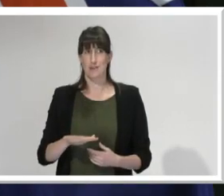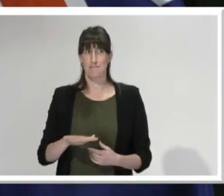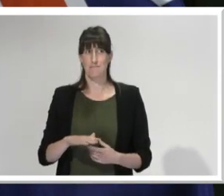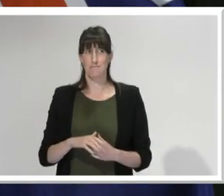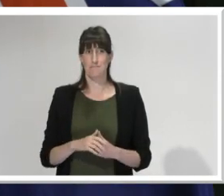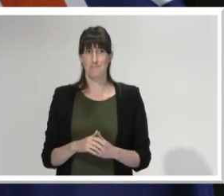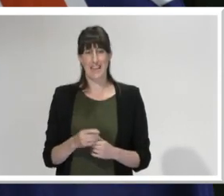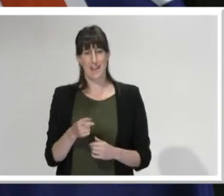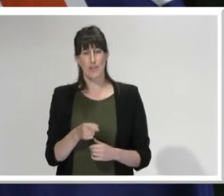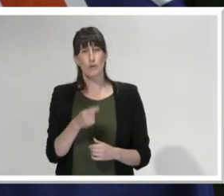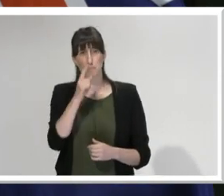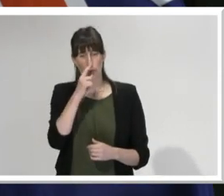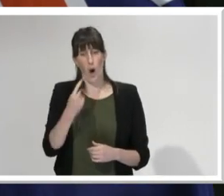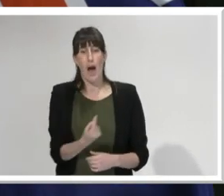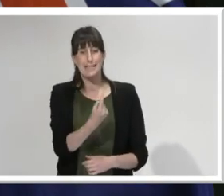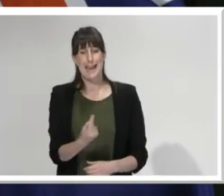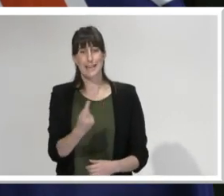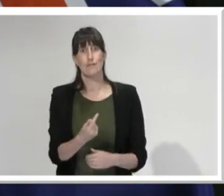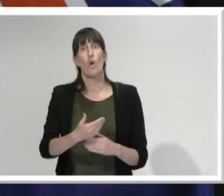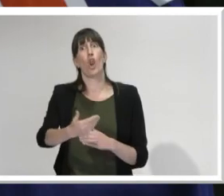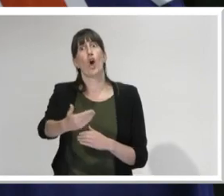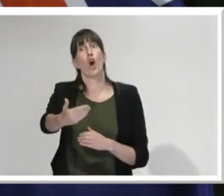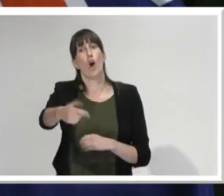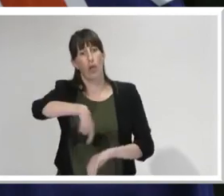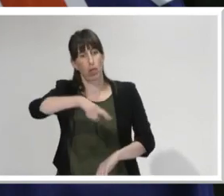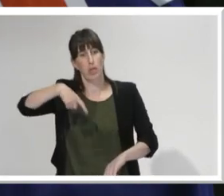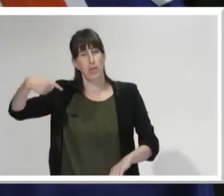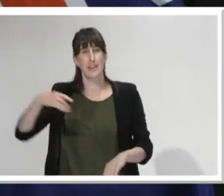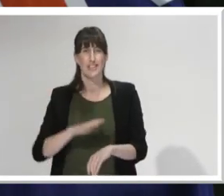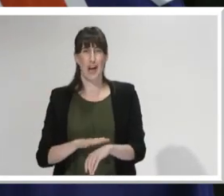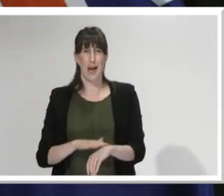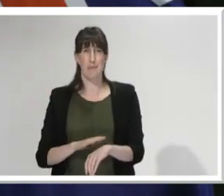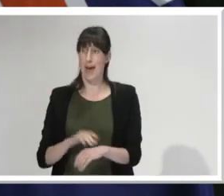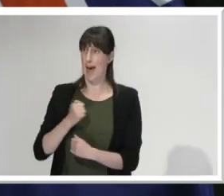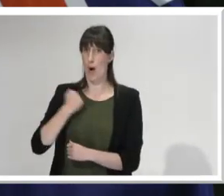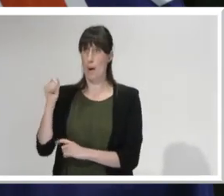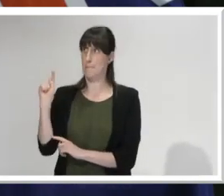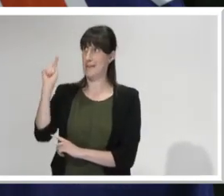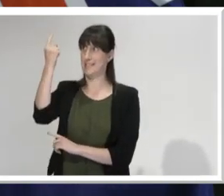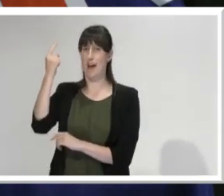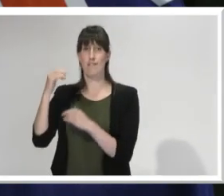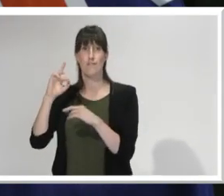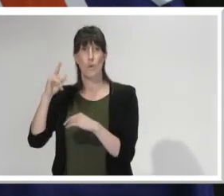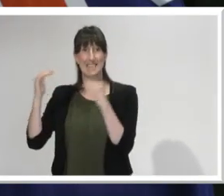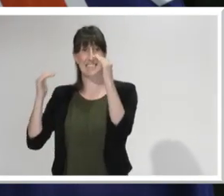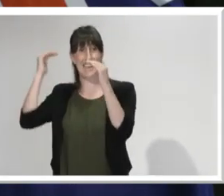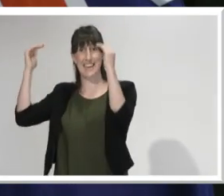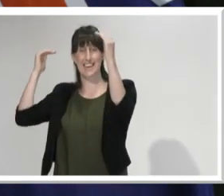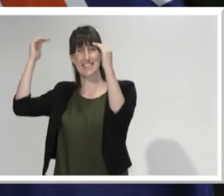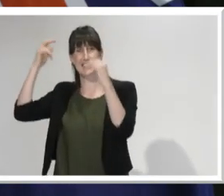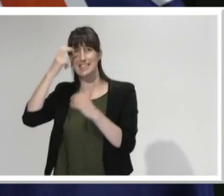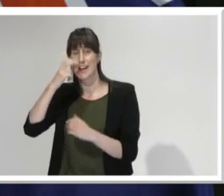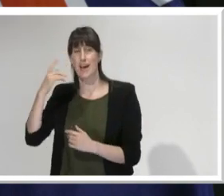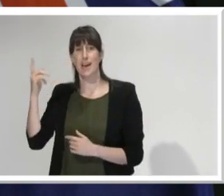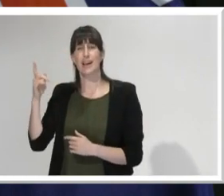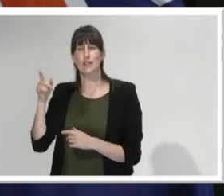those individuals isolated. Our Minister for Seniors is doing some work alongside the Ministry of Health around what the longer term framework can look like for